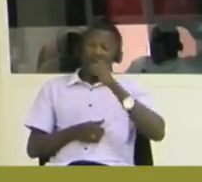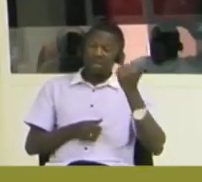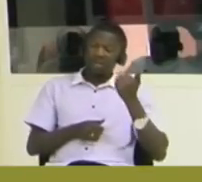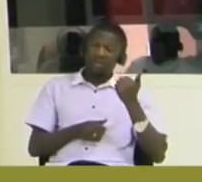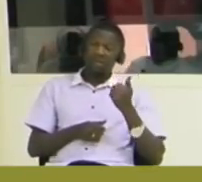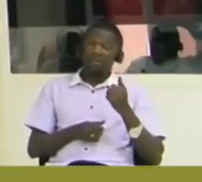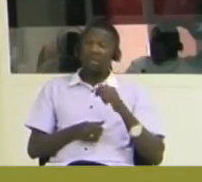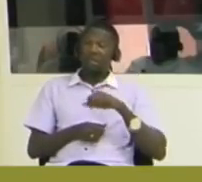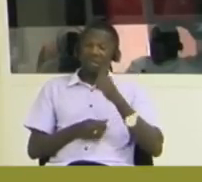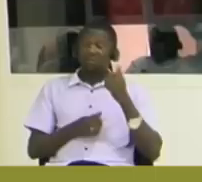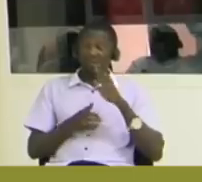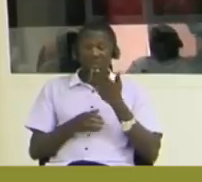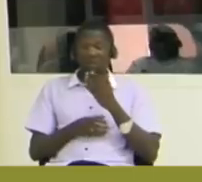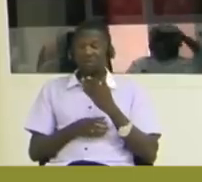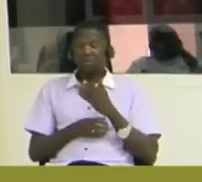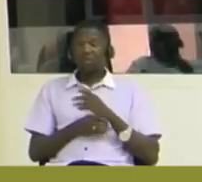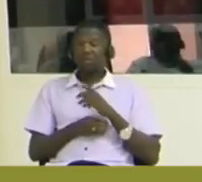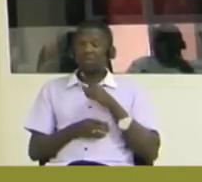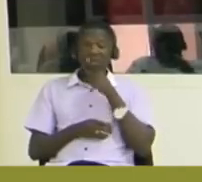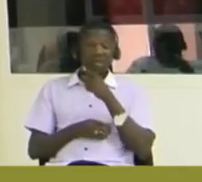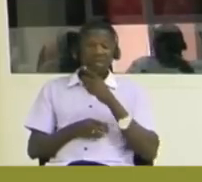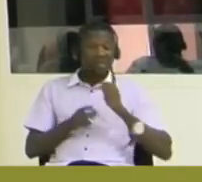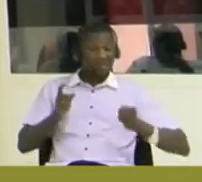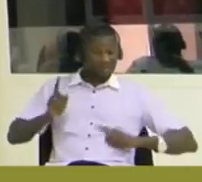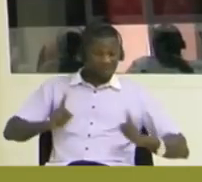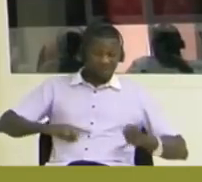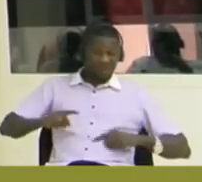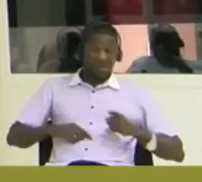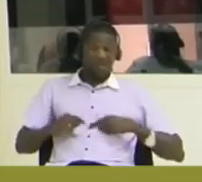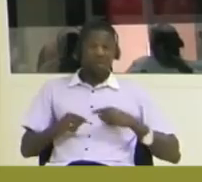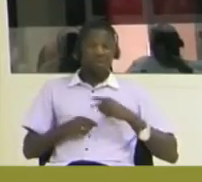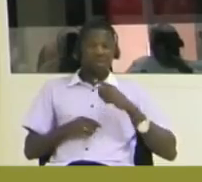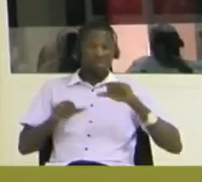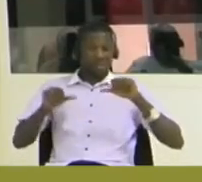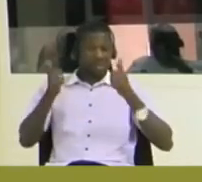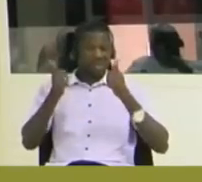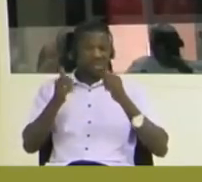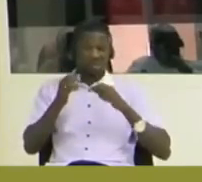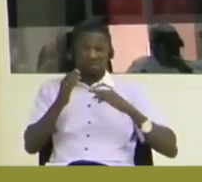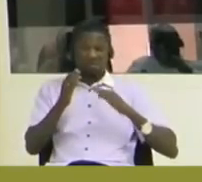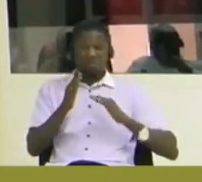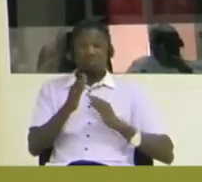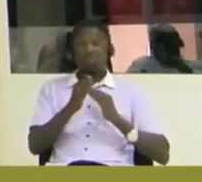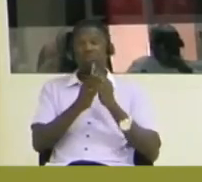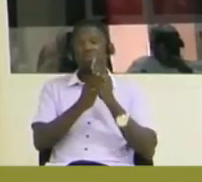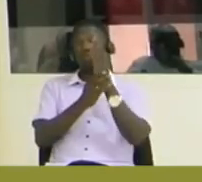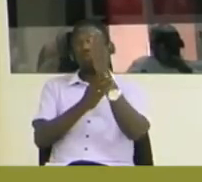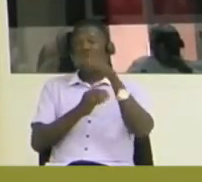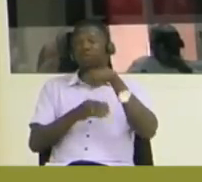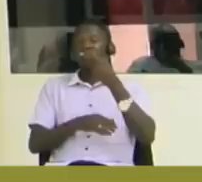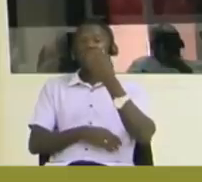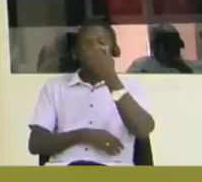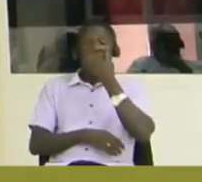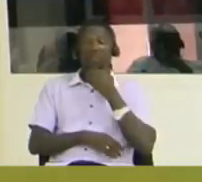believe. It was then that jealousy start rising from Edward Singhateh.